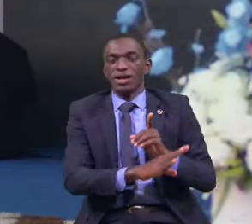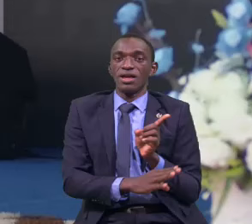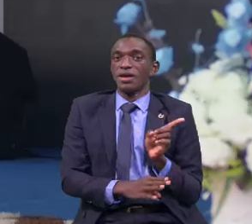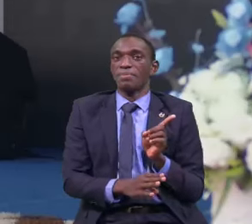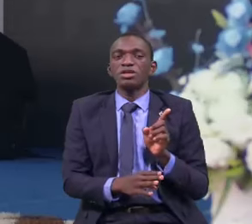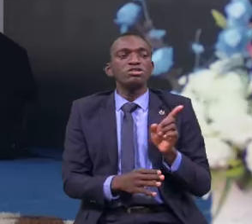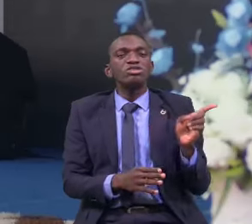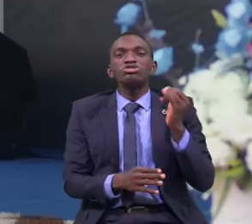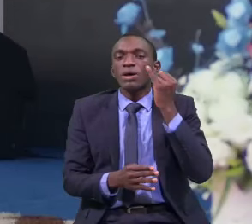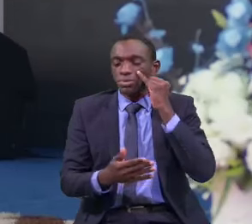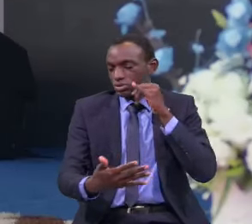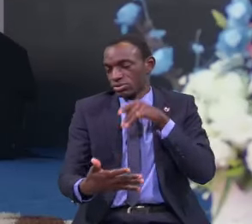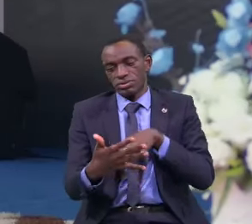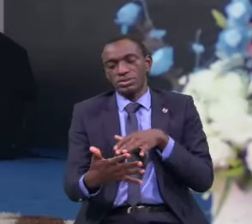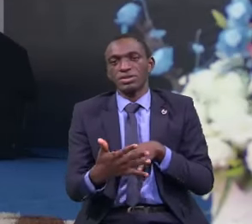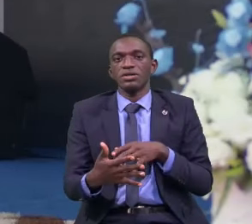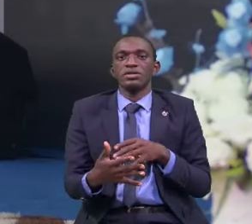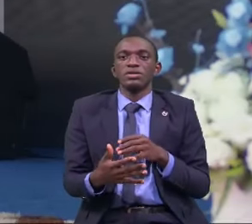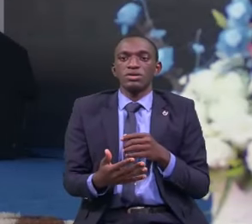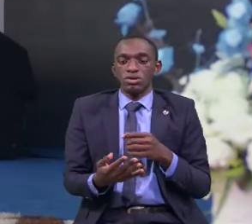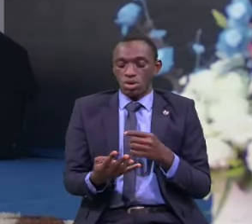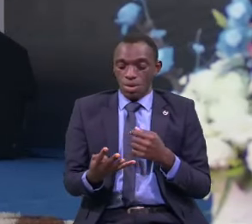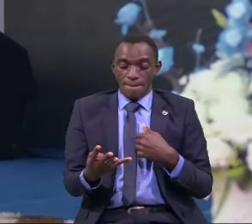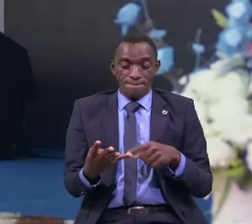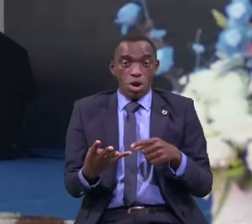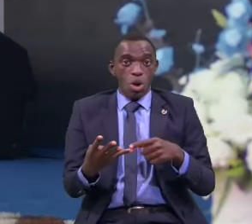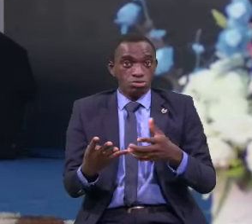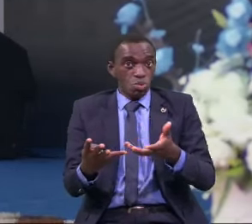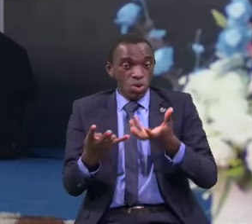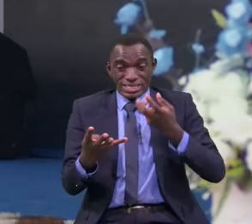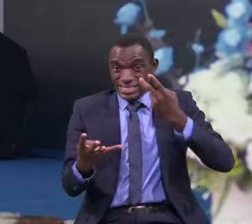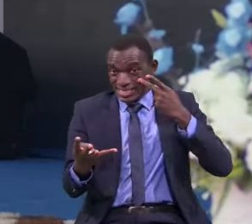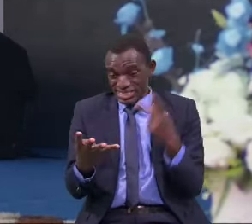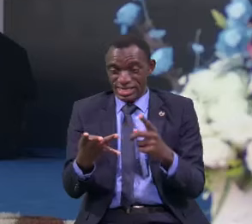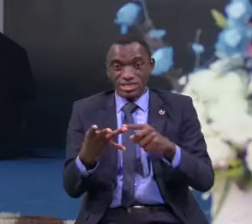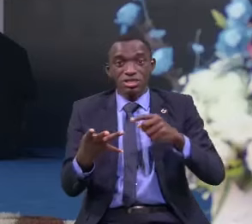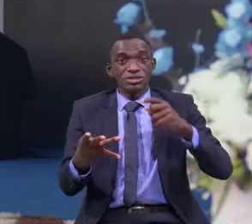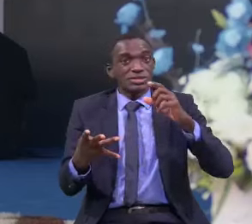I want to see and to seize and to study and to search.